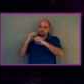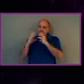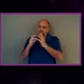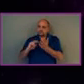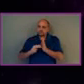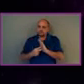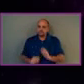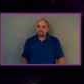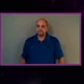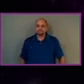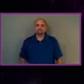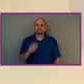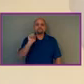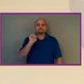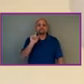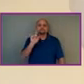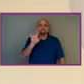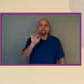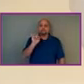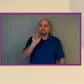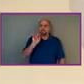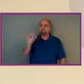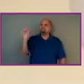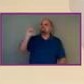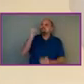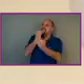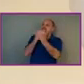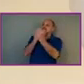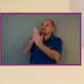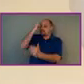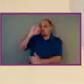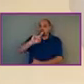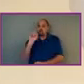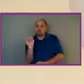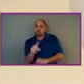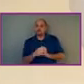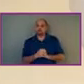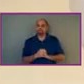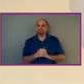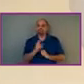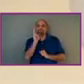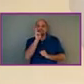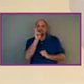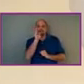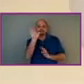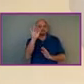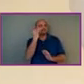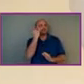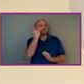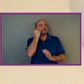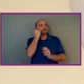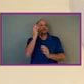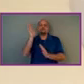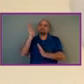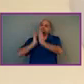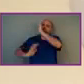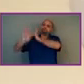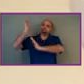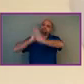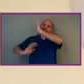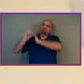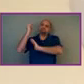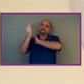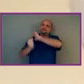Yes, thank you for that question. Let's see, if we go back in time to a point about